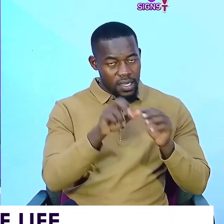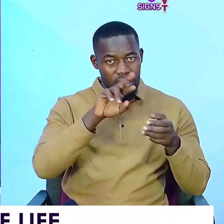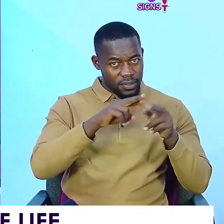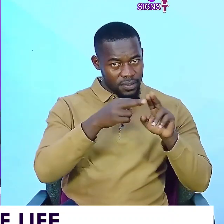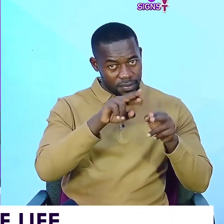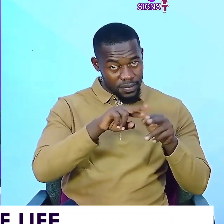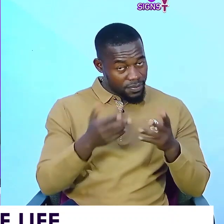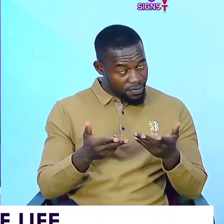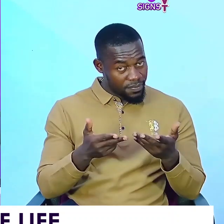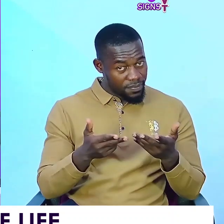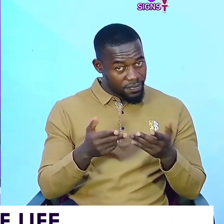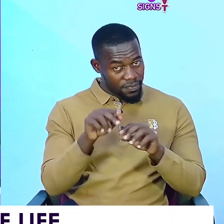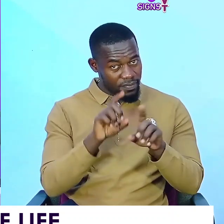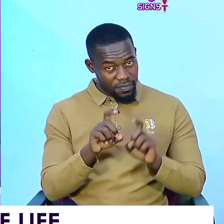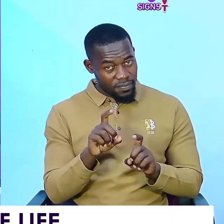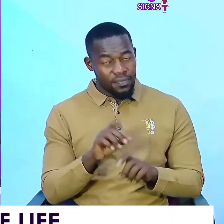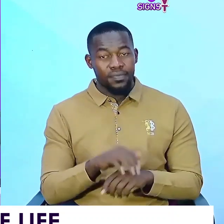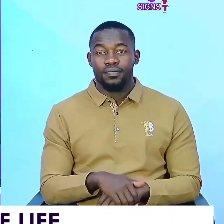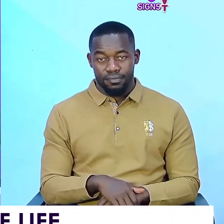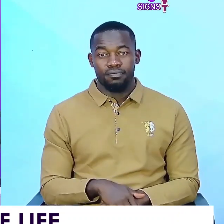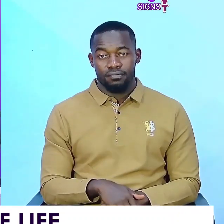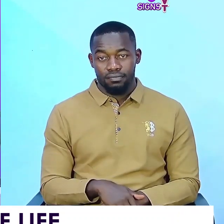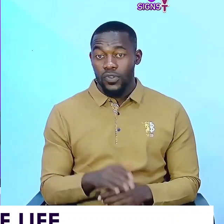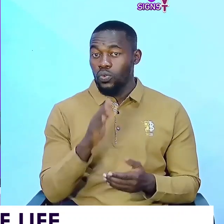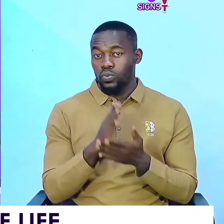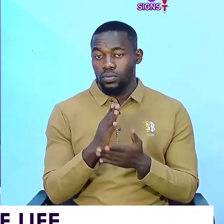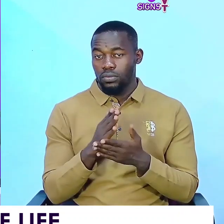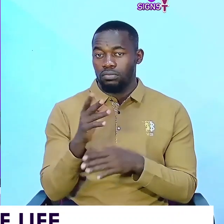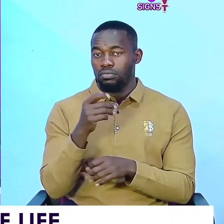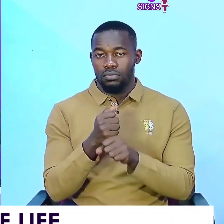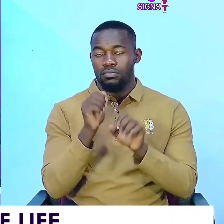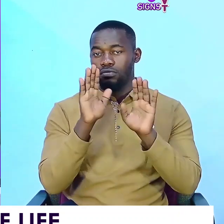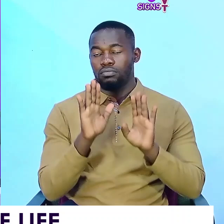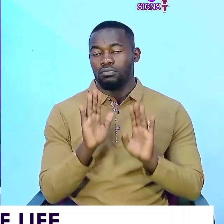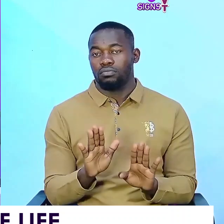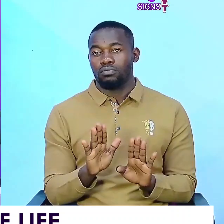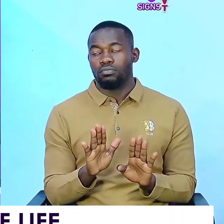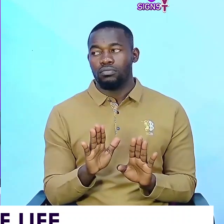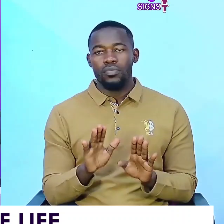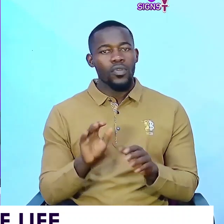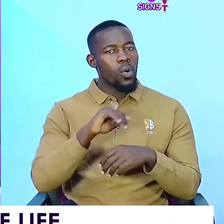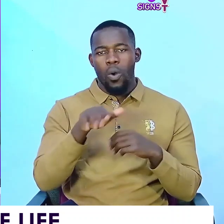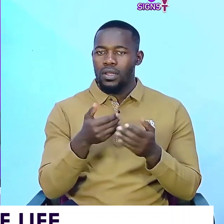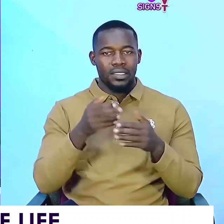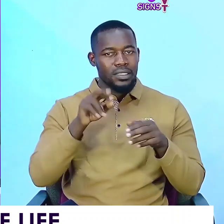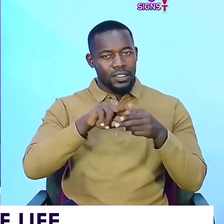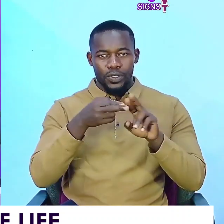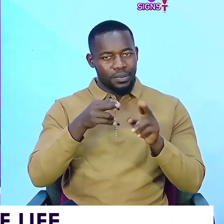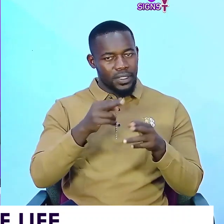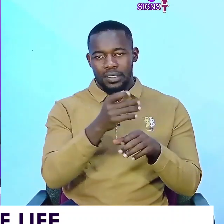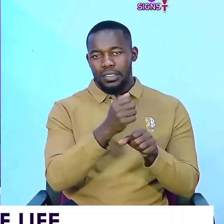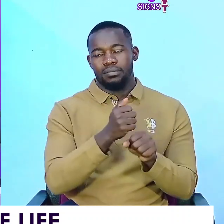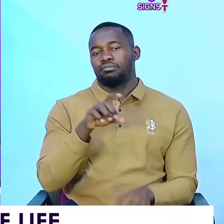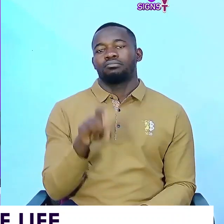amongst people? It is actually the foundation. No relationship can exist without trust.